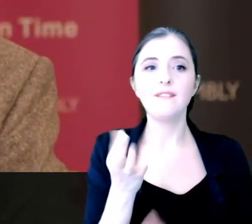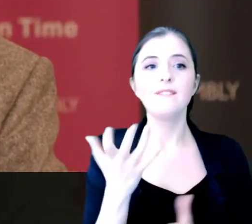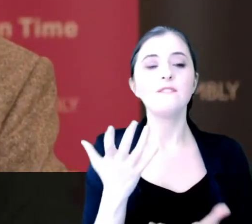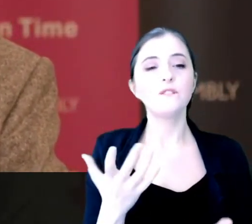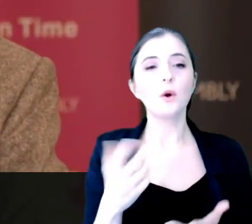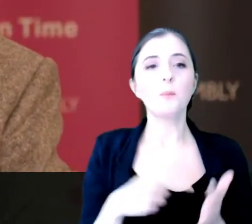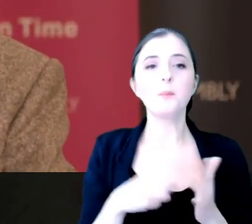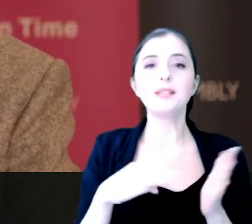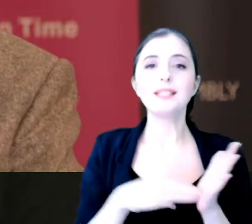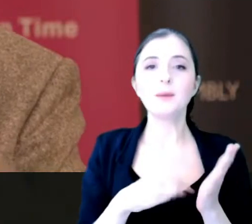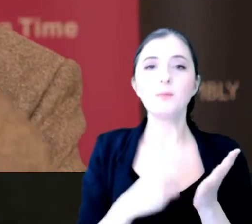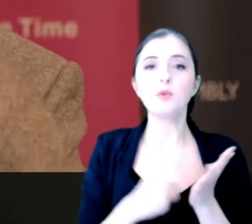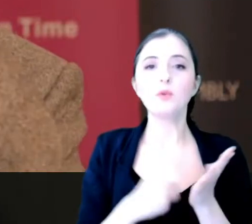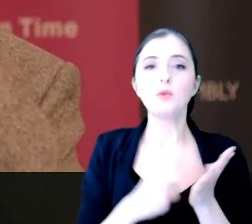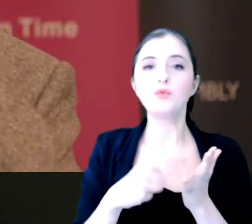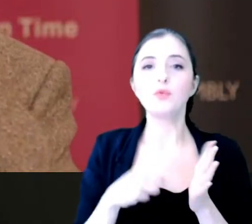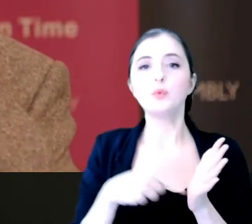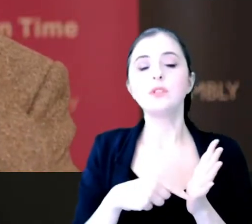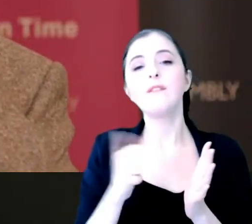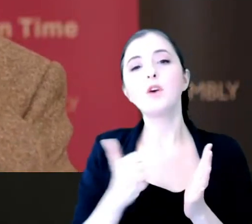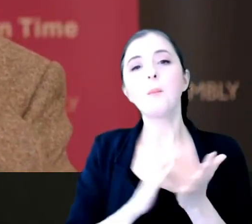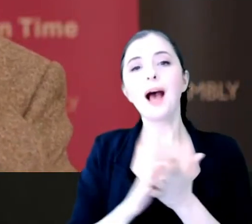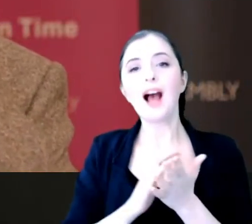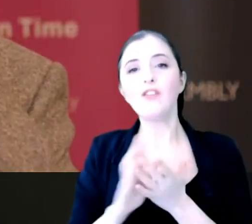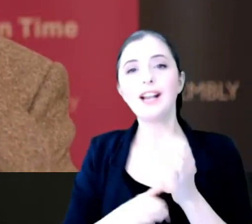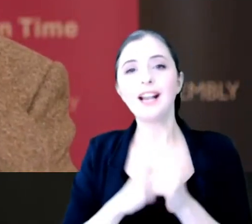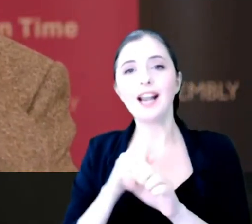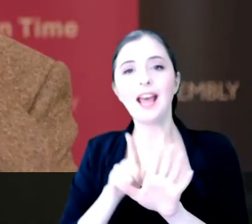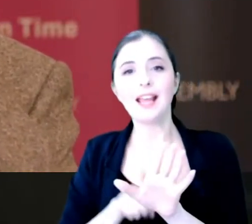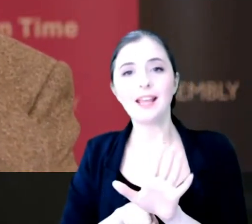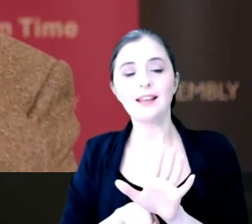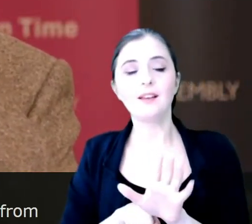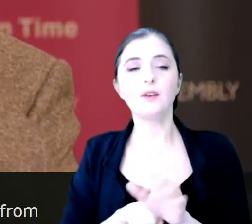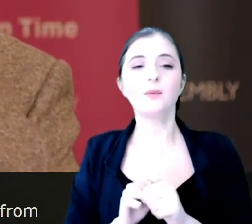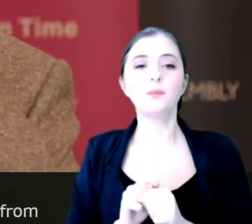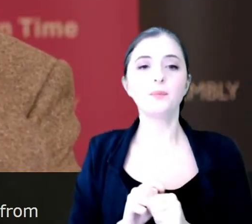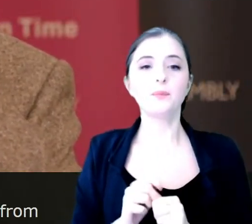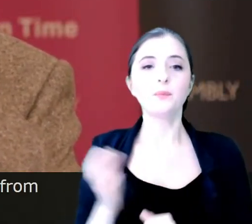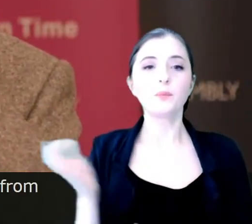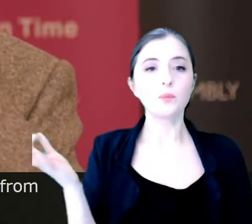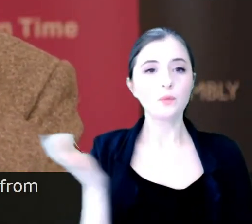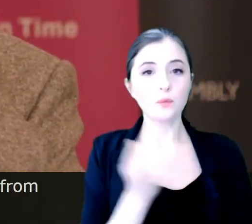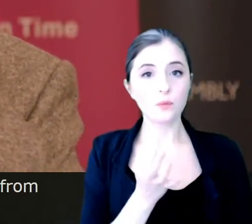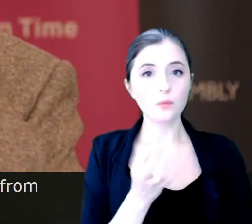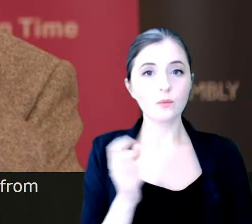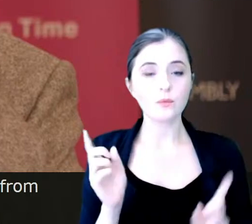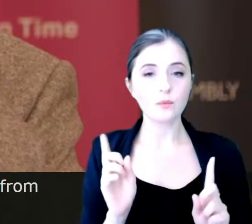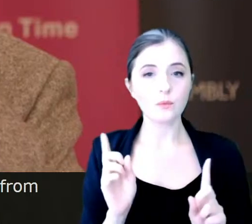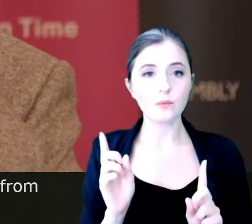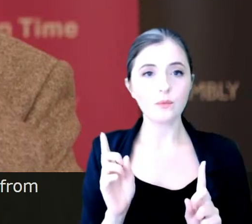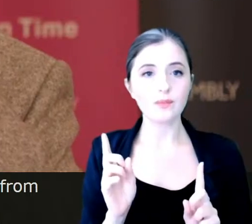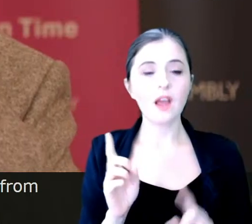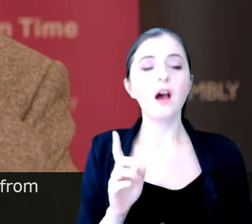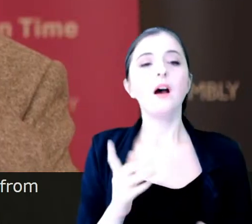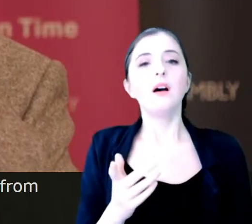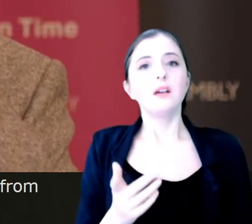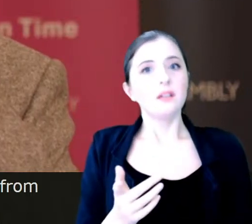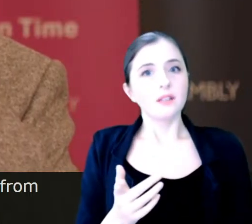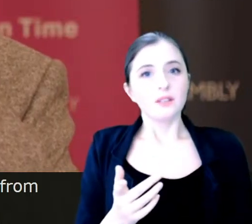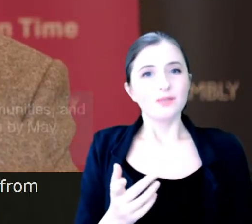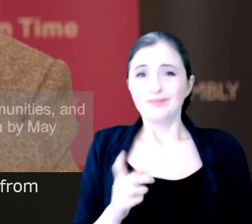from Haringey. And the question, Mr. Mayor, is due to the deadly effects of air